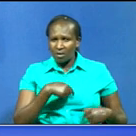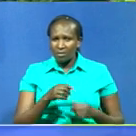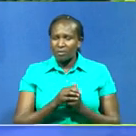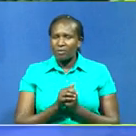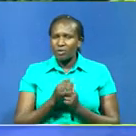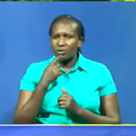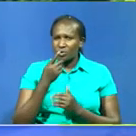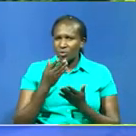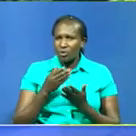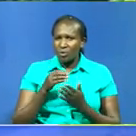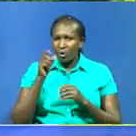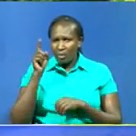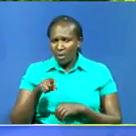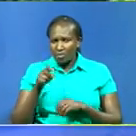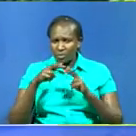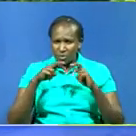so that we should search for it.